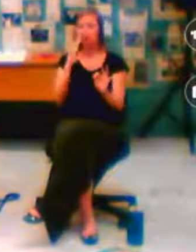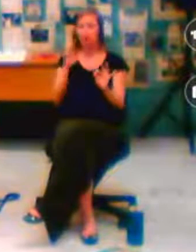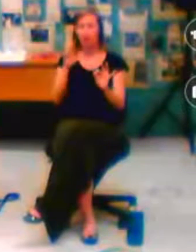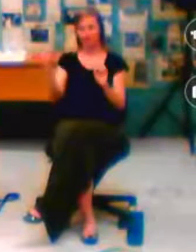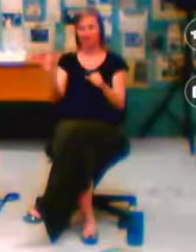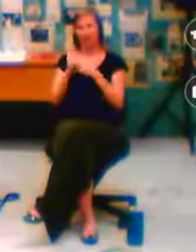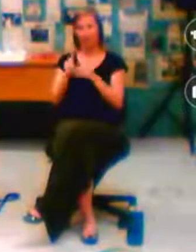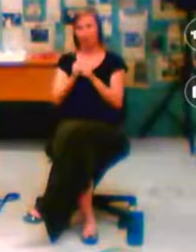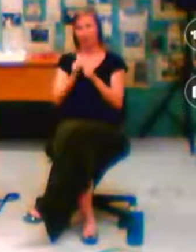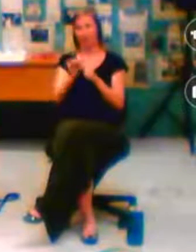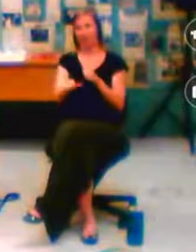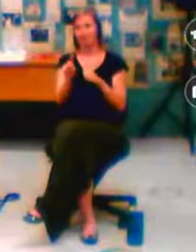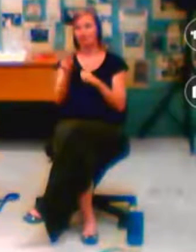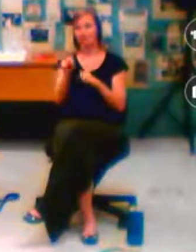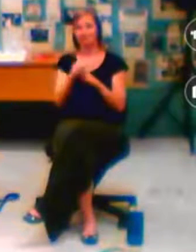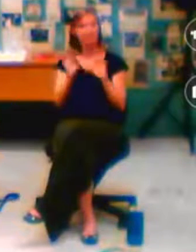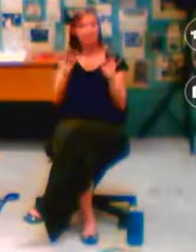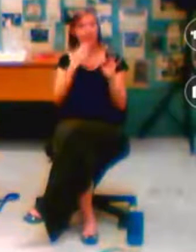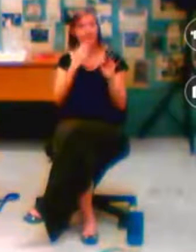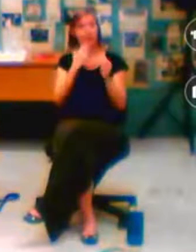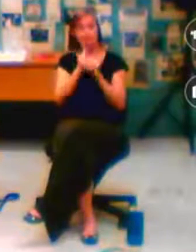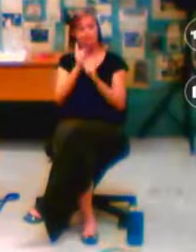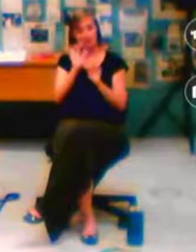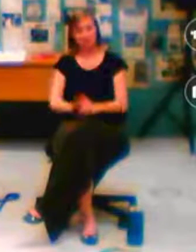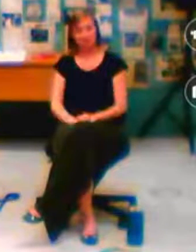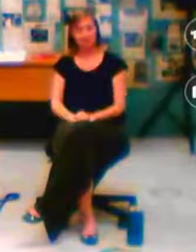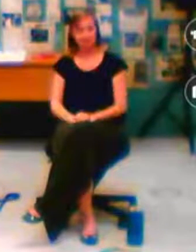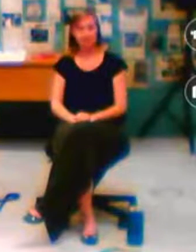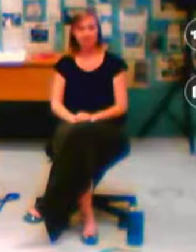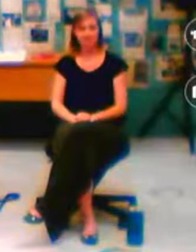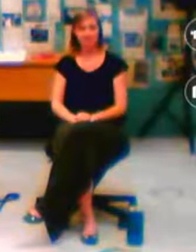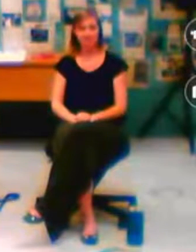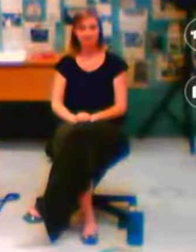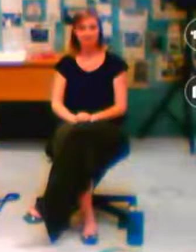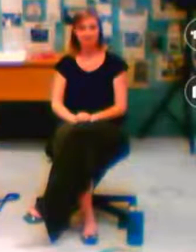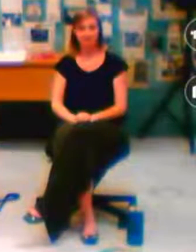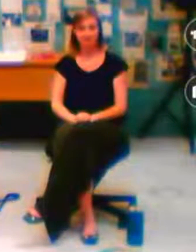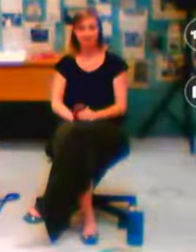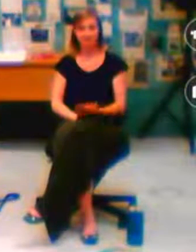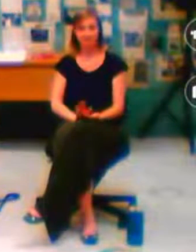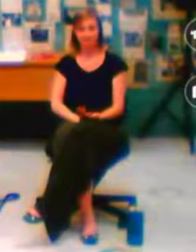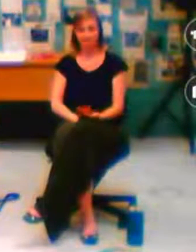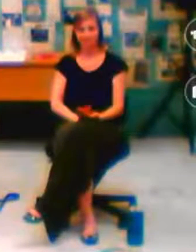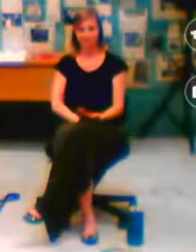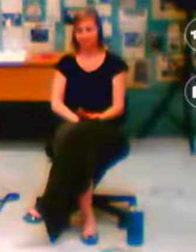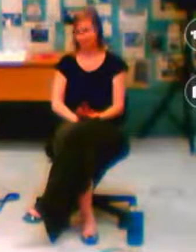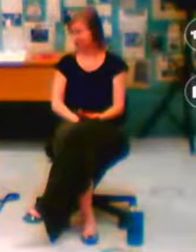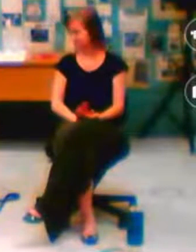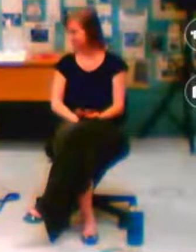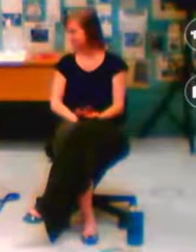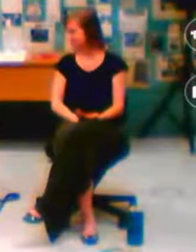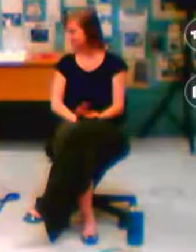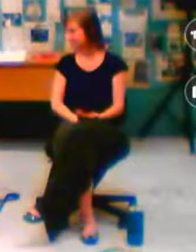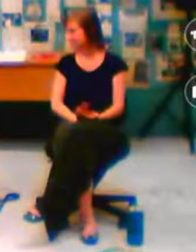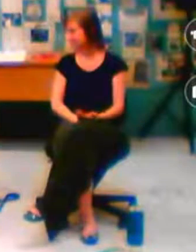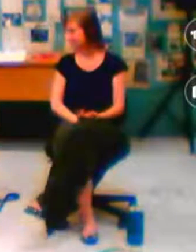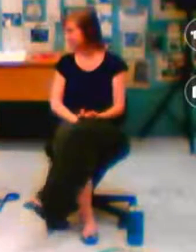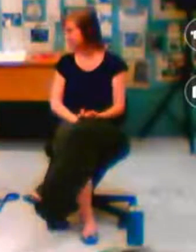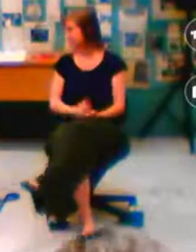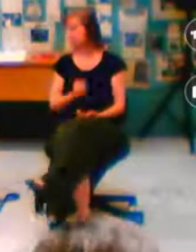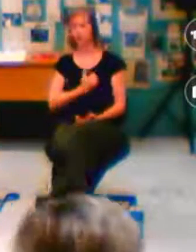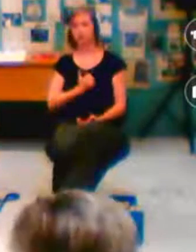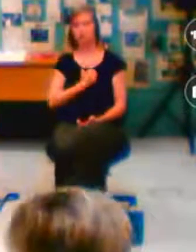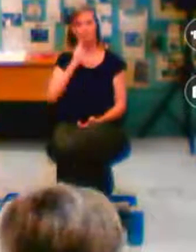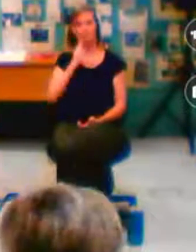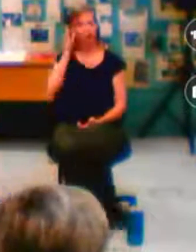other issue on the ballot. If you need help, sign up to vote. Make sure your voter registration is current. Don knows how or can help you with